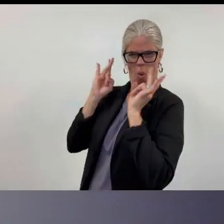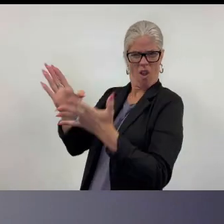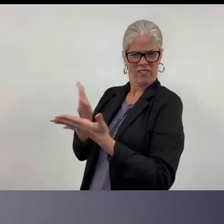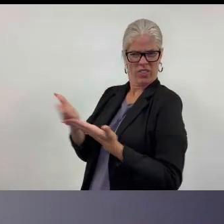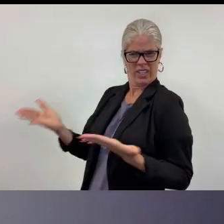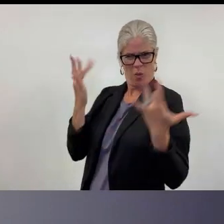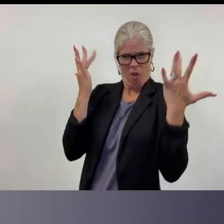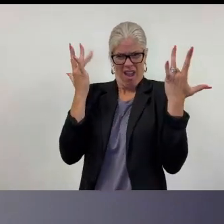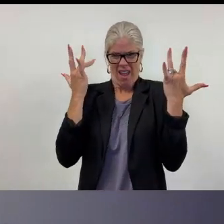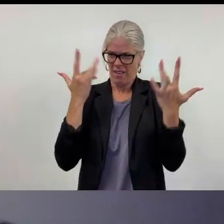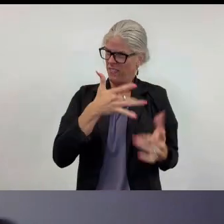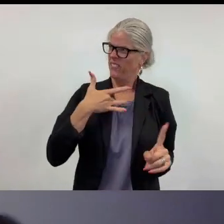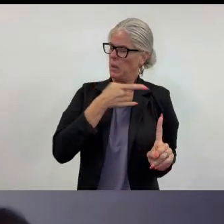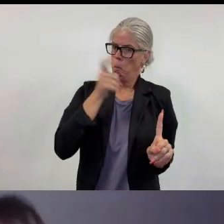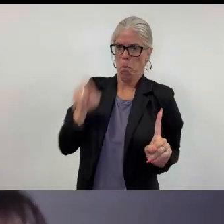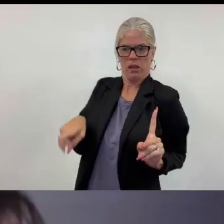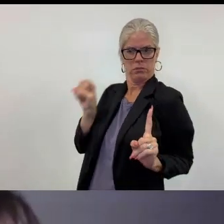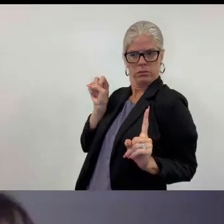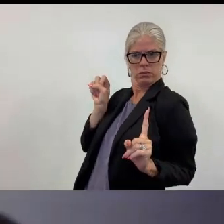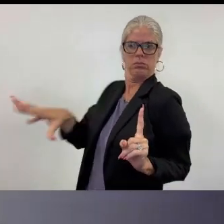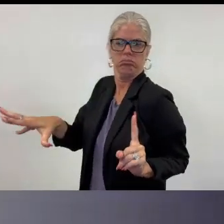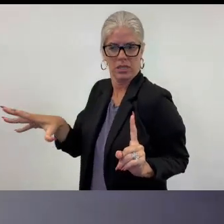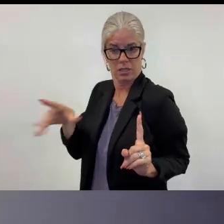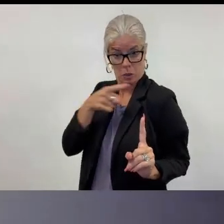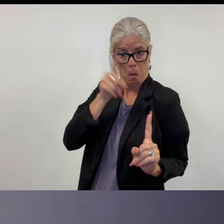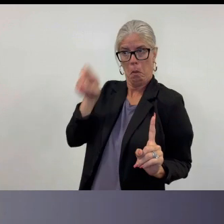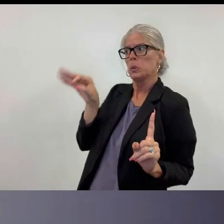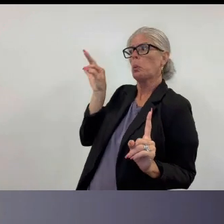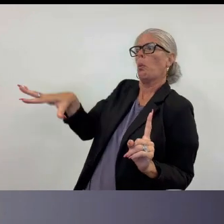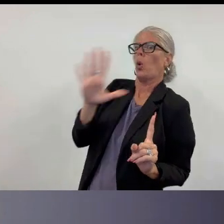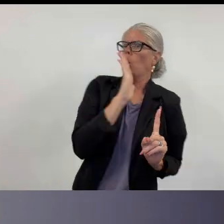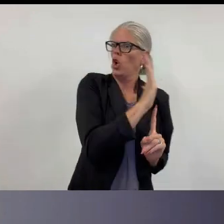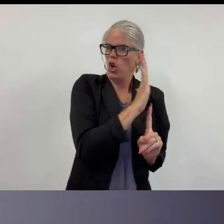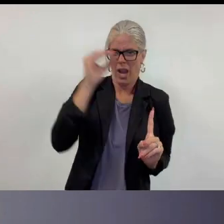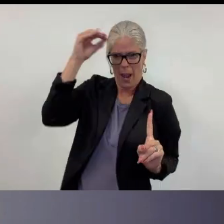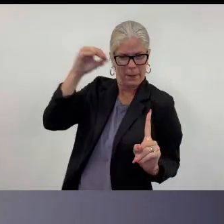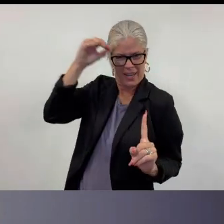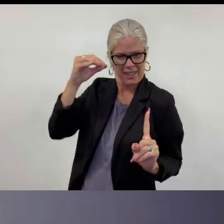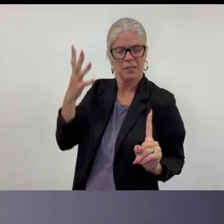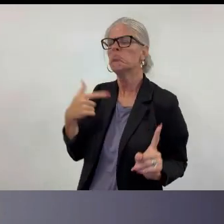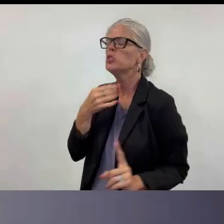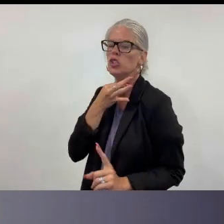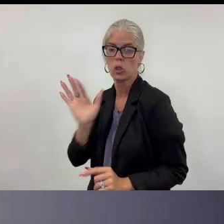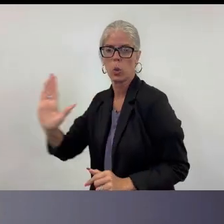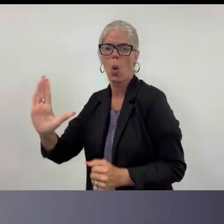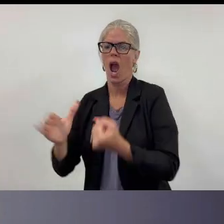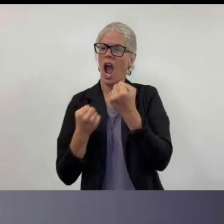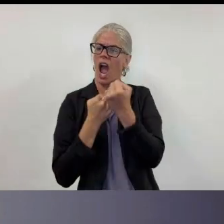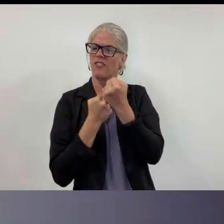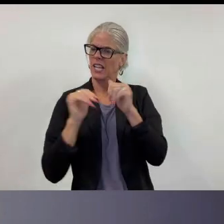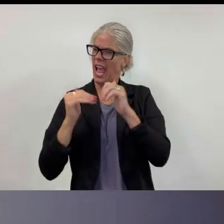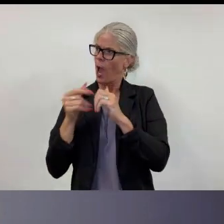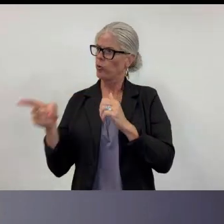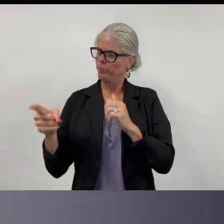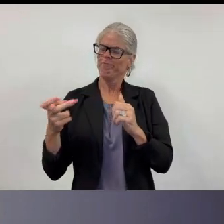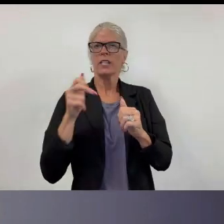just say horrible things. Why people feel like they should offer their opinion 24/7, I do not know. But tell